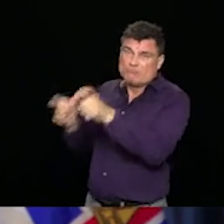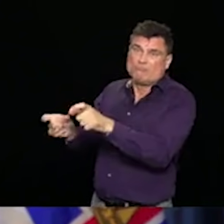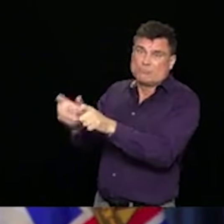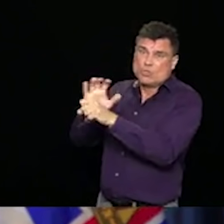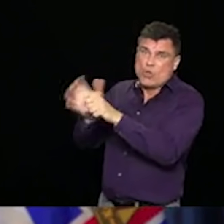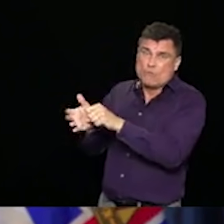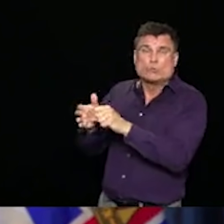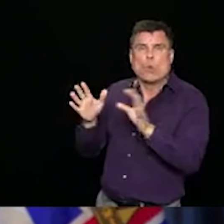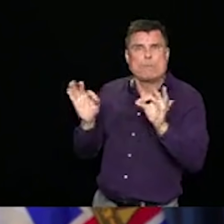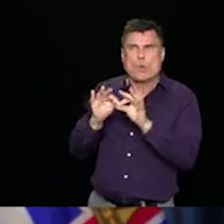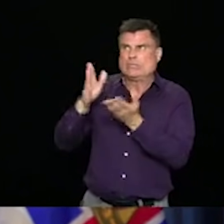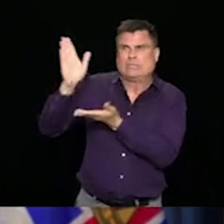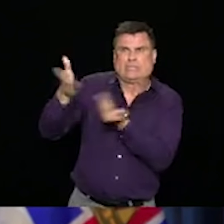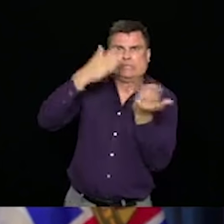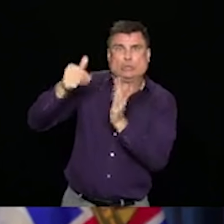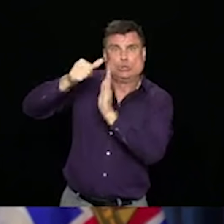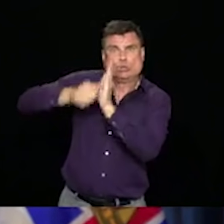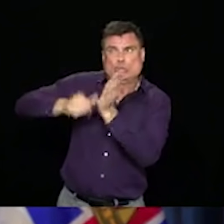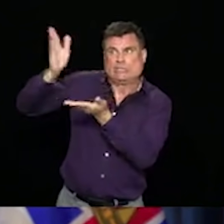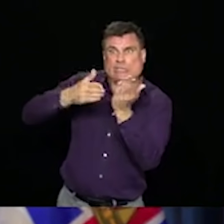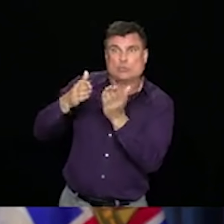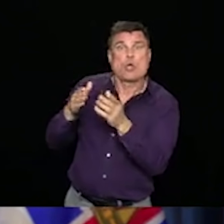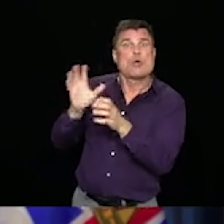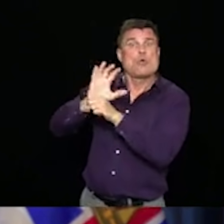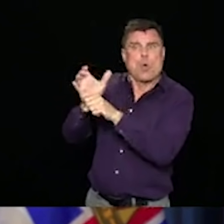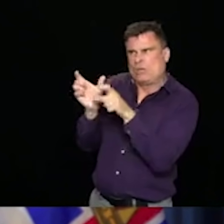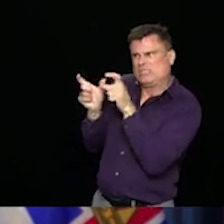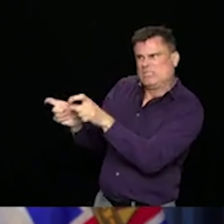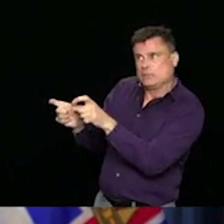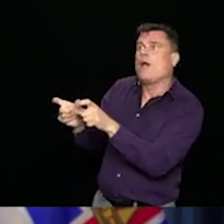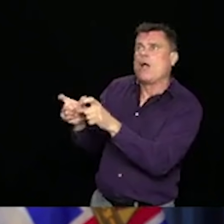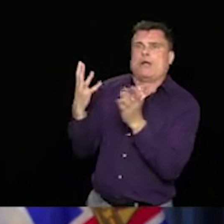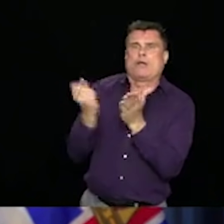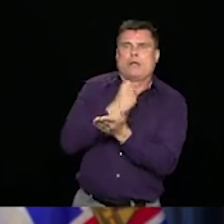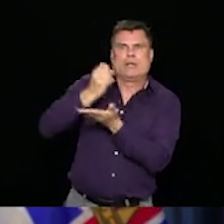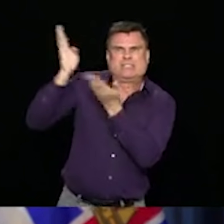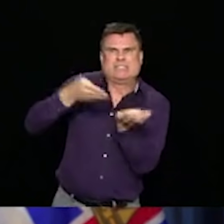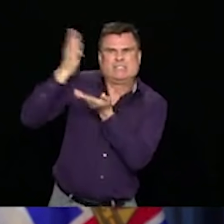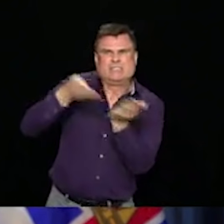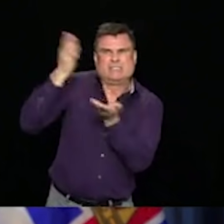our surgery renewal commitment. It is a tremendous power,